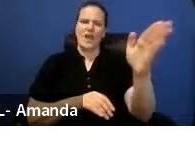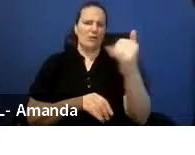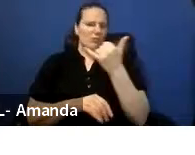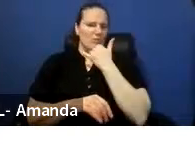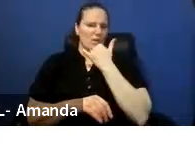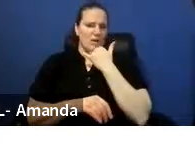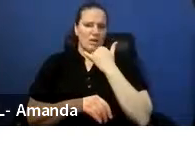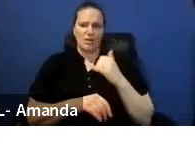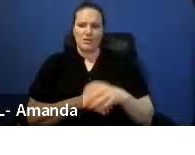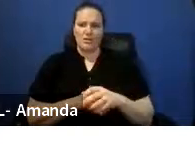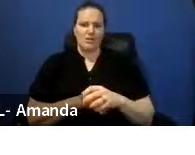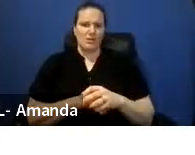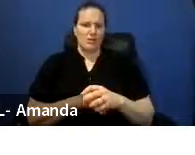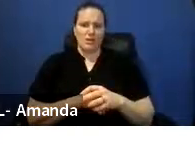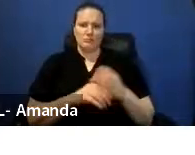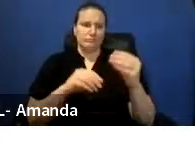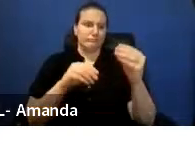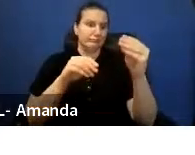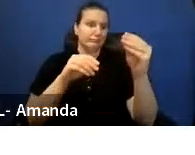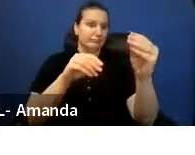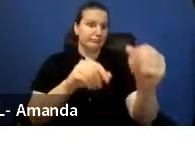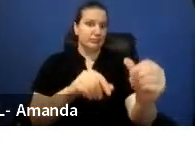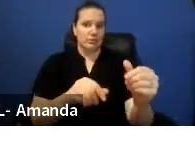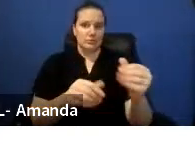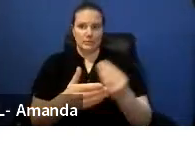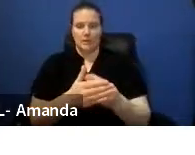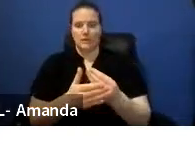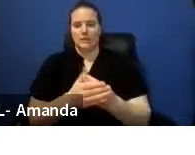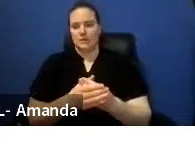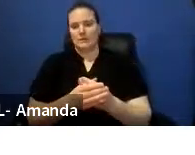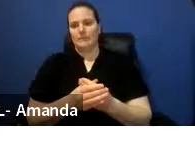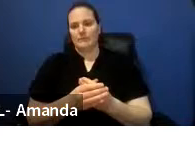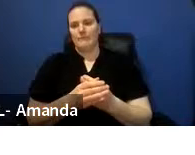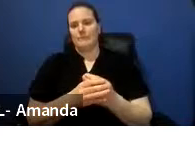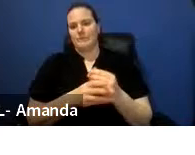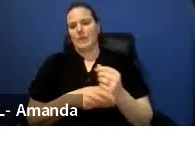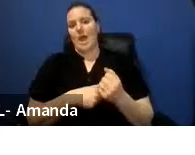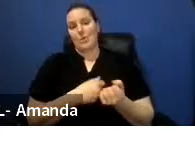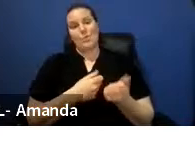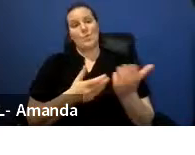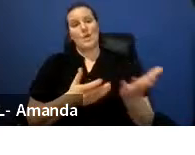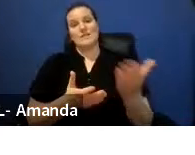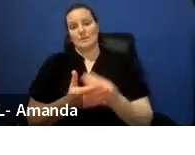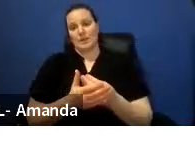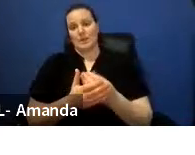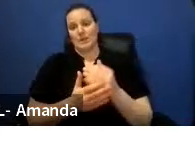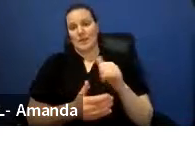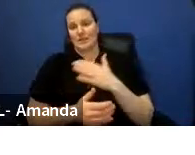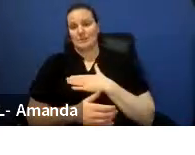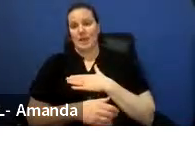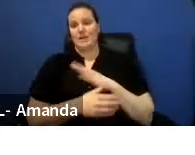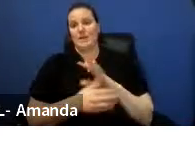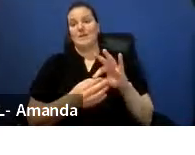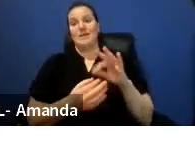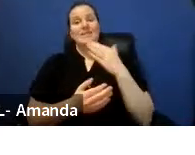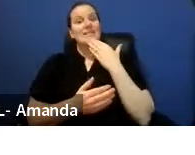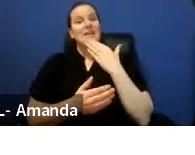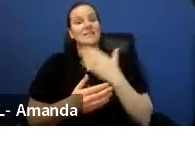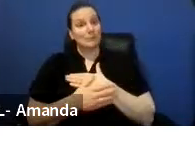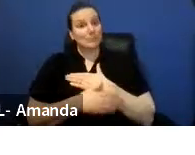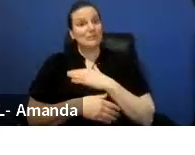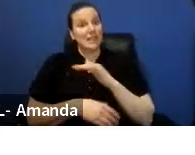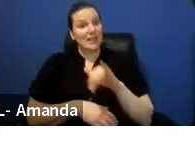an awful lot of money has been spent that I think has been wasted, frankly. So anyway, that's my comment. Thanks very much. Appreciate